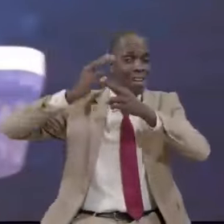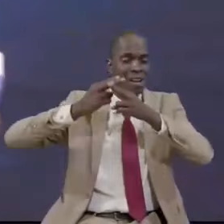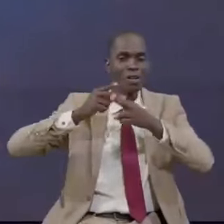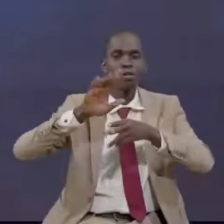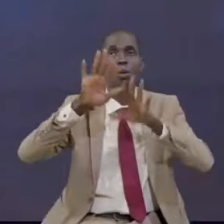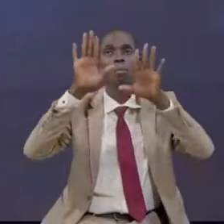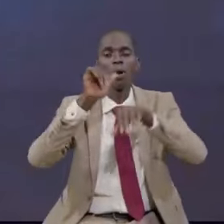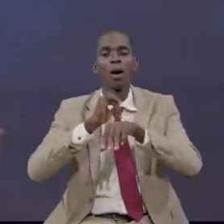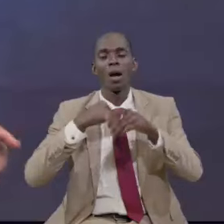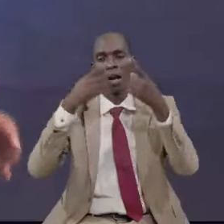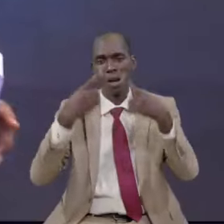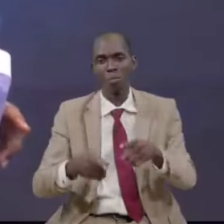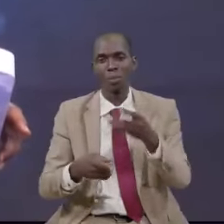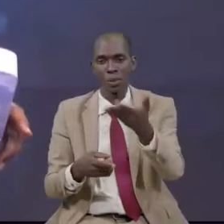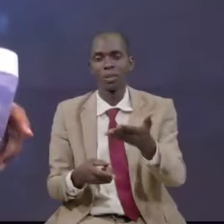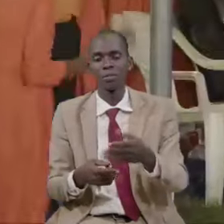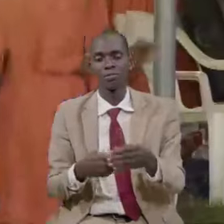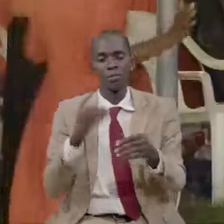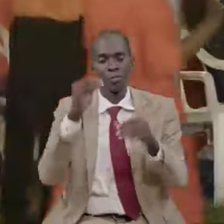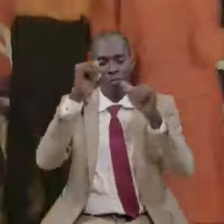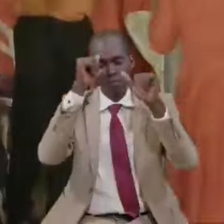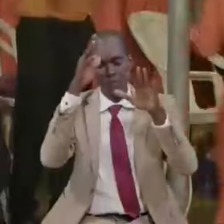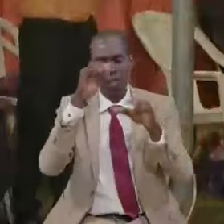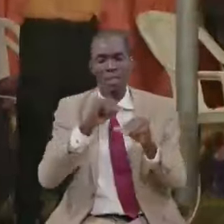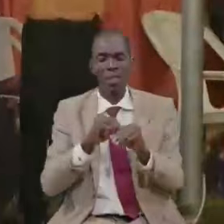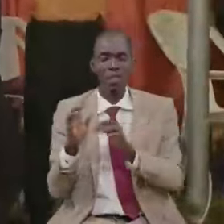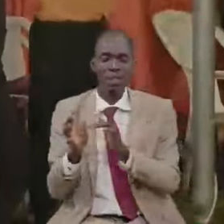Father, in Jesus' name,